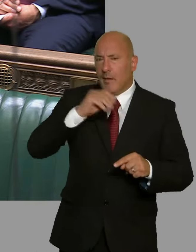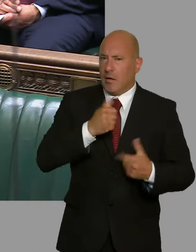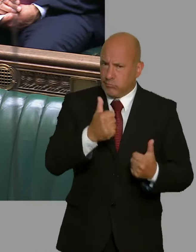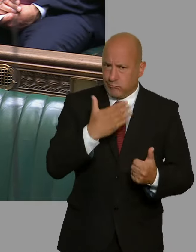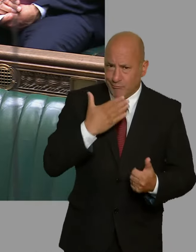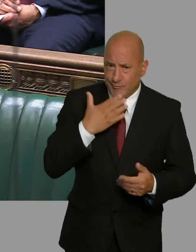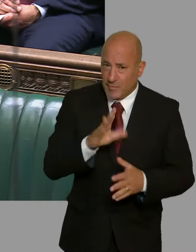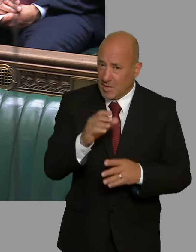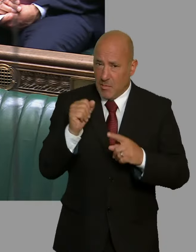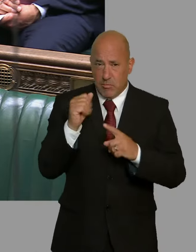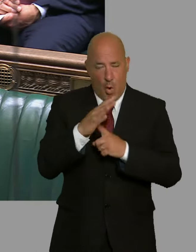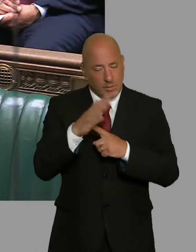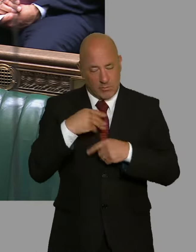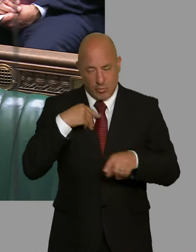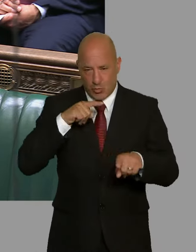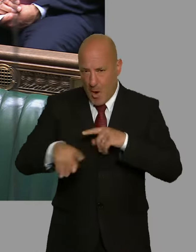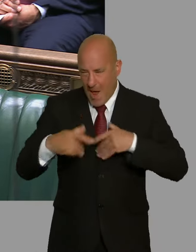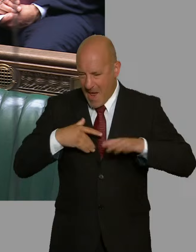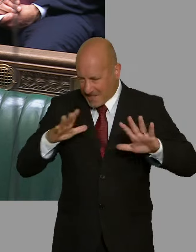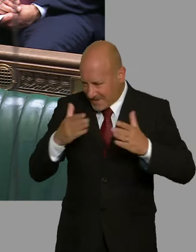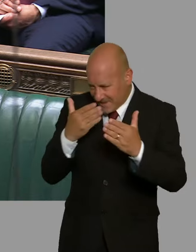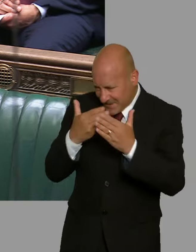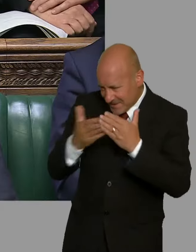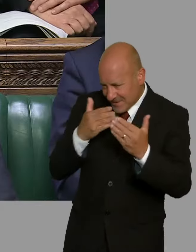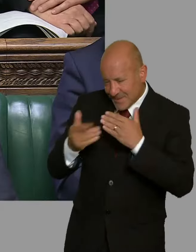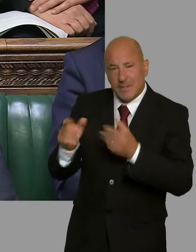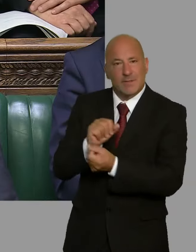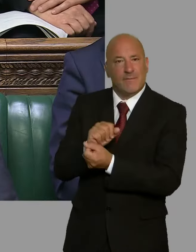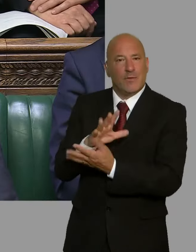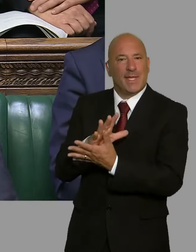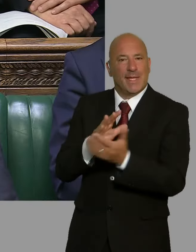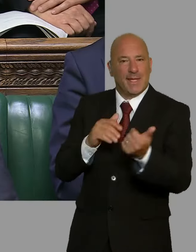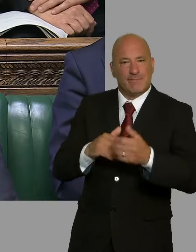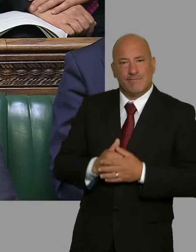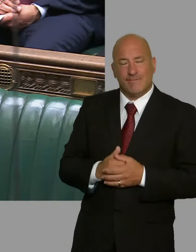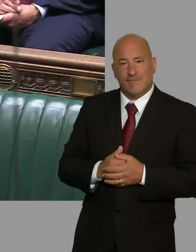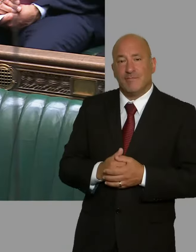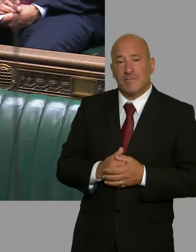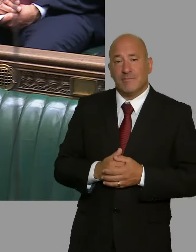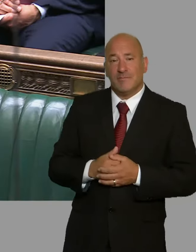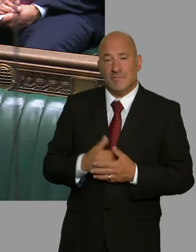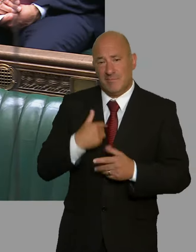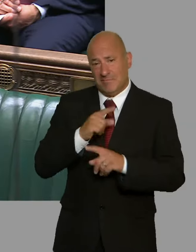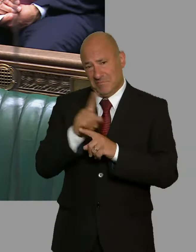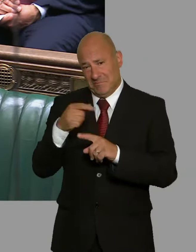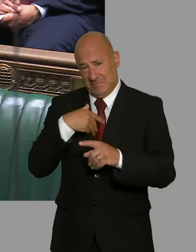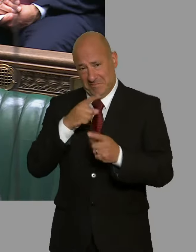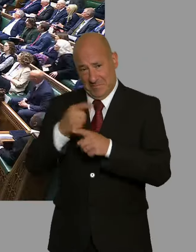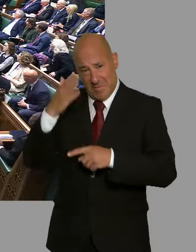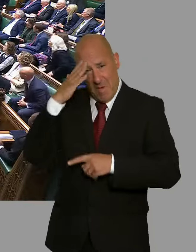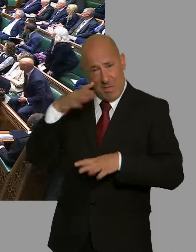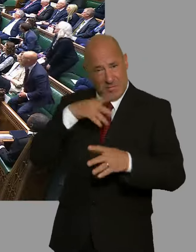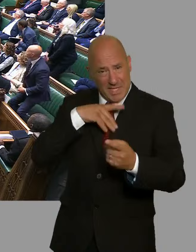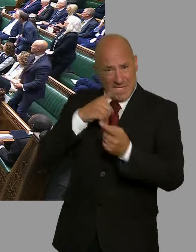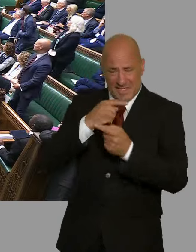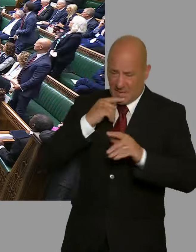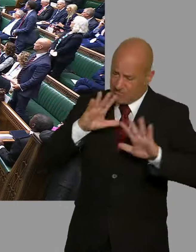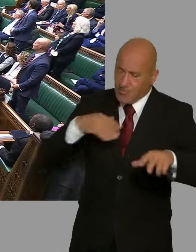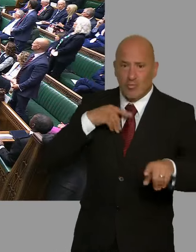but I'm not going to stop doing everything within my power to secure release.